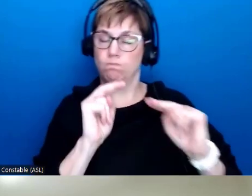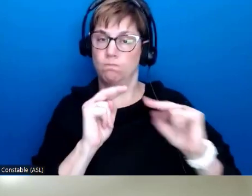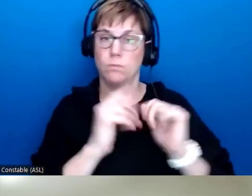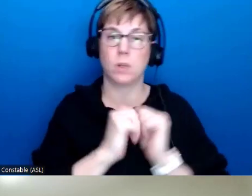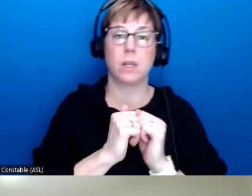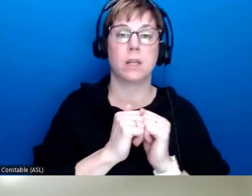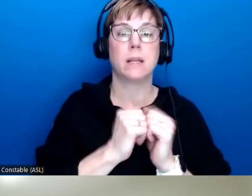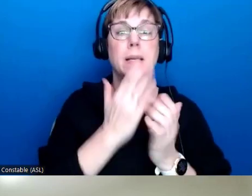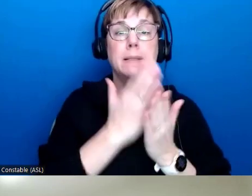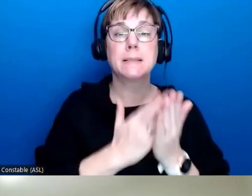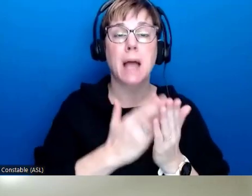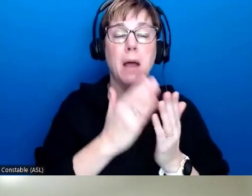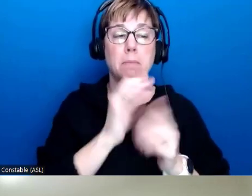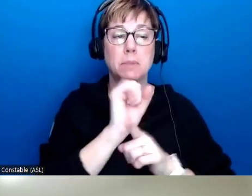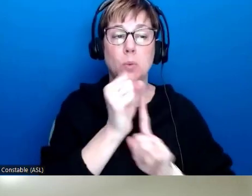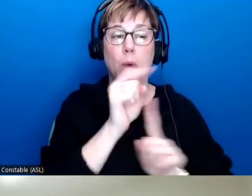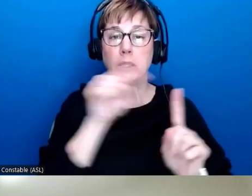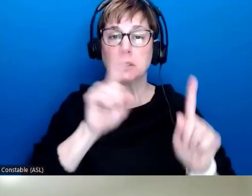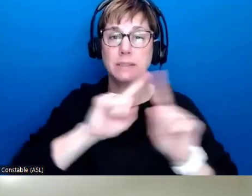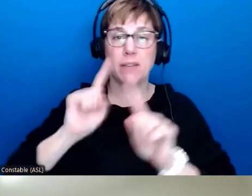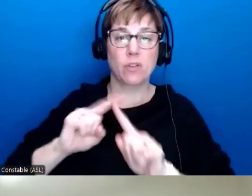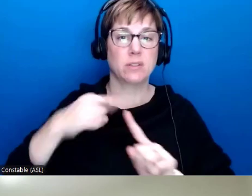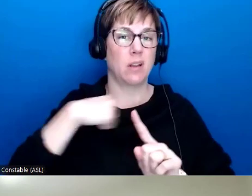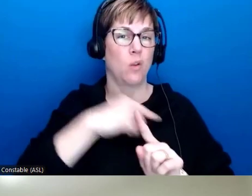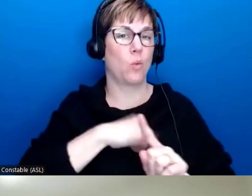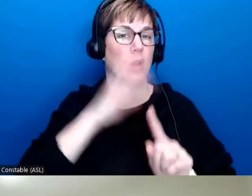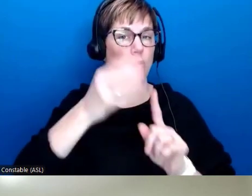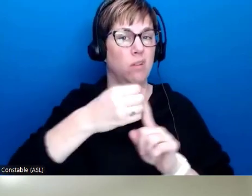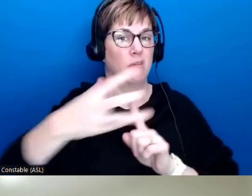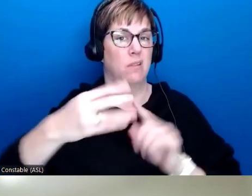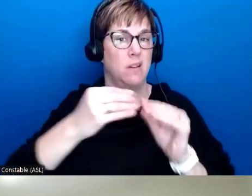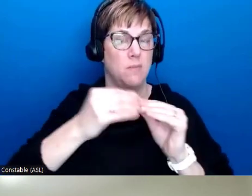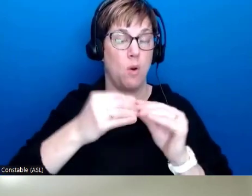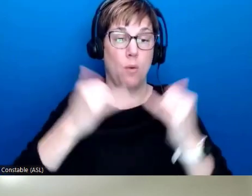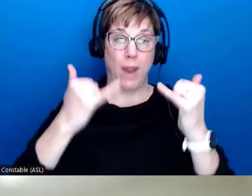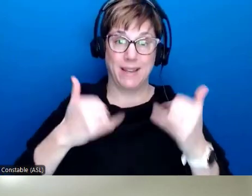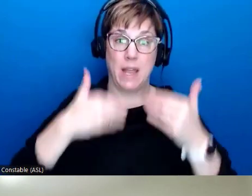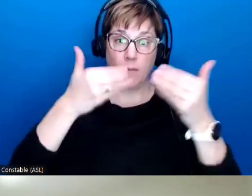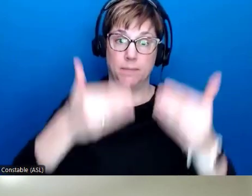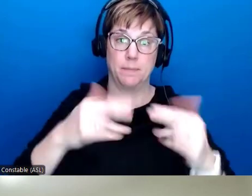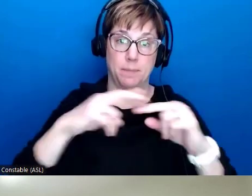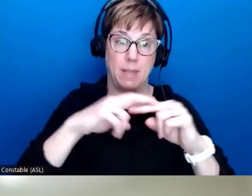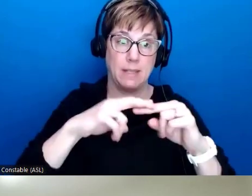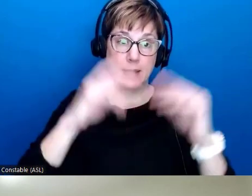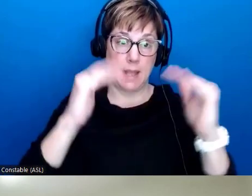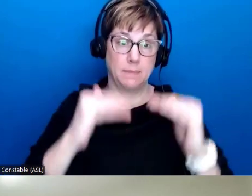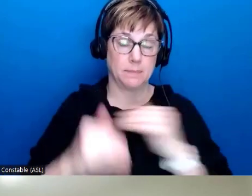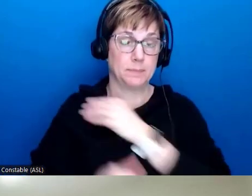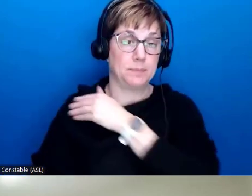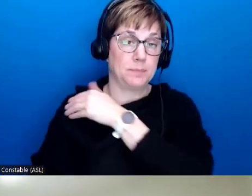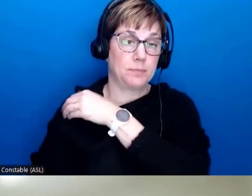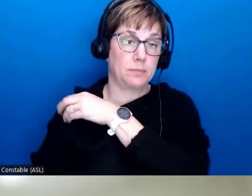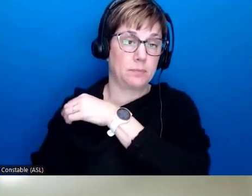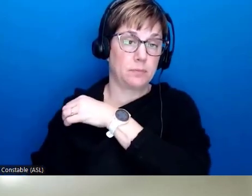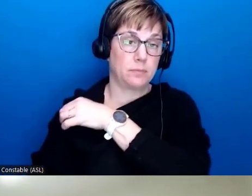some of the nuances of that coming up. So at this point, I think we can move to the next slide.